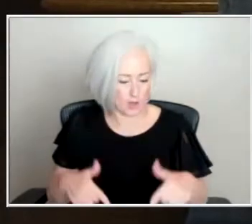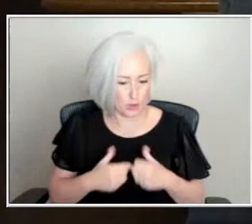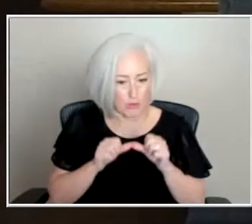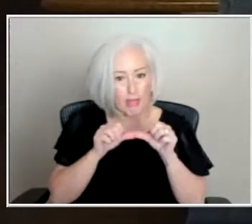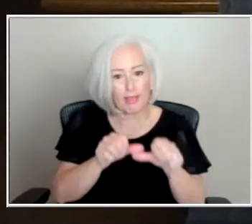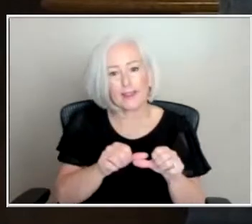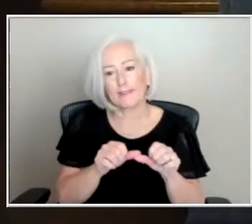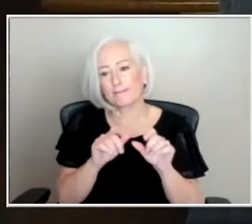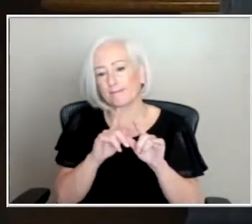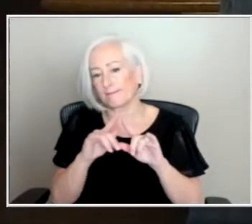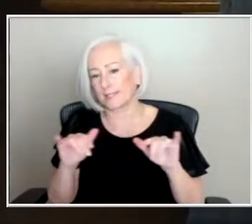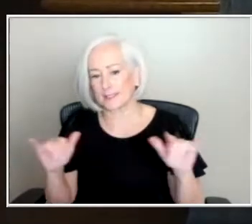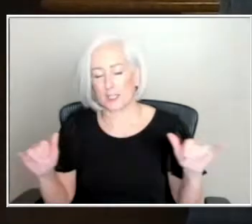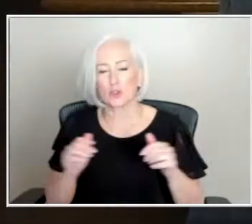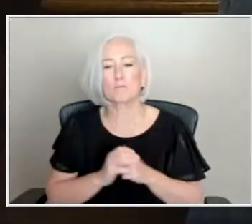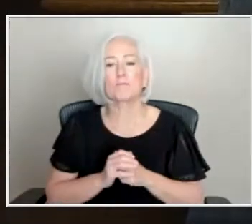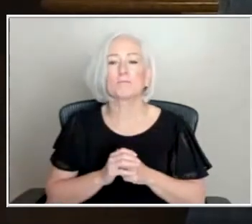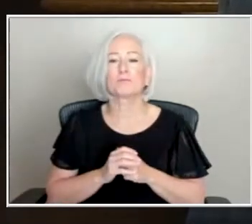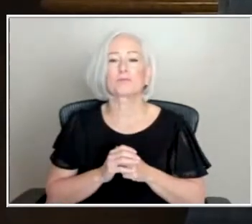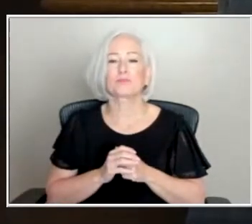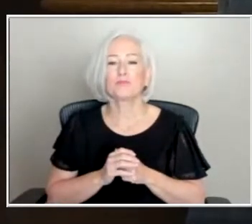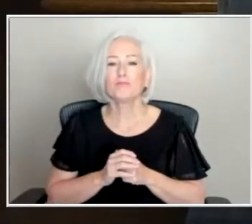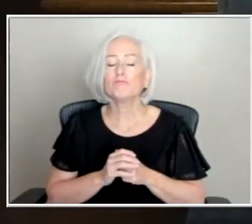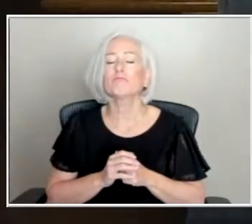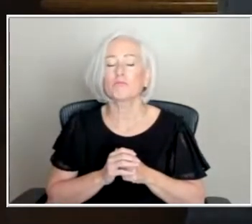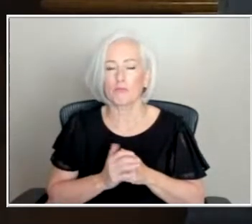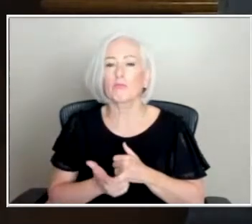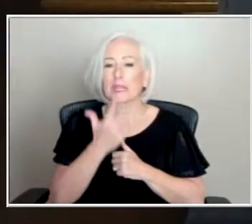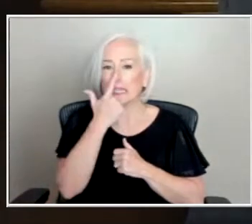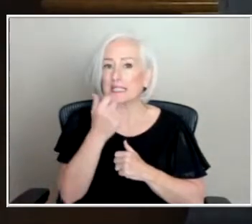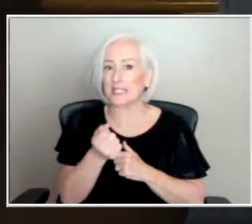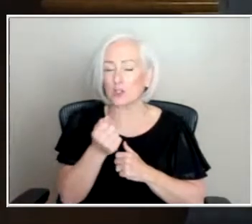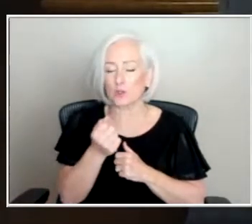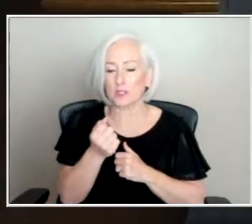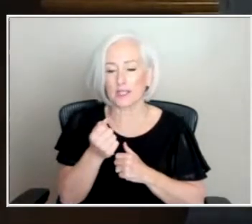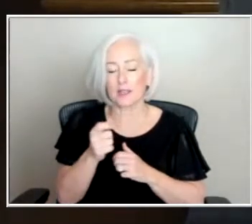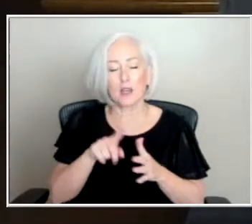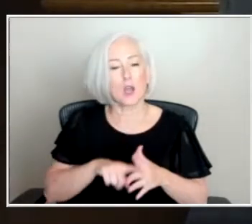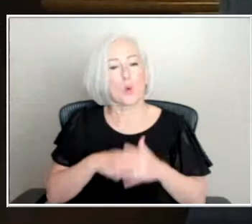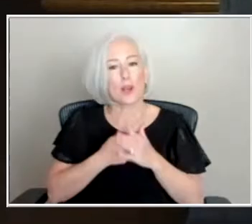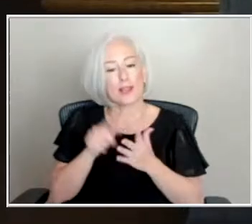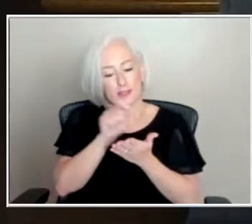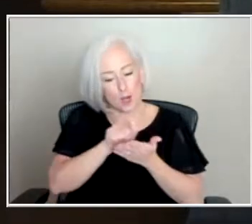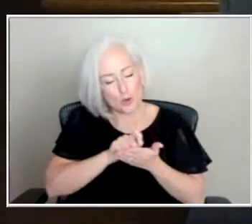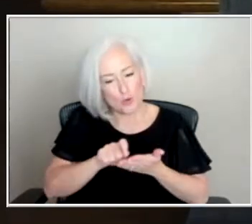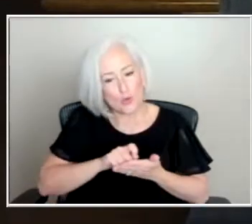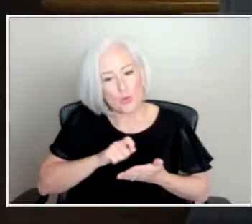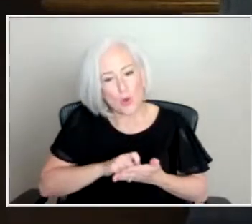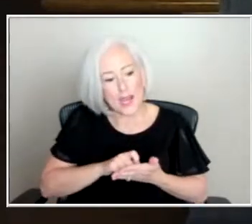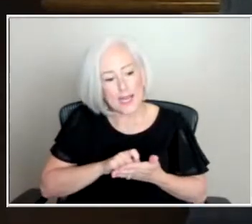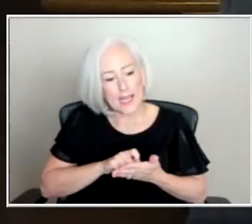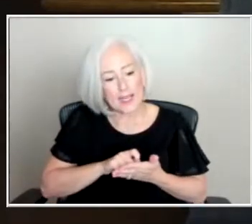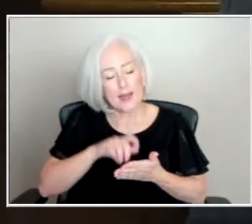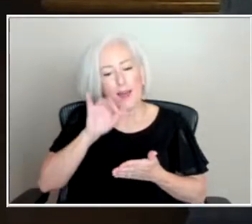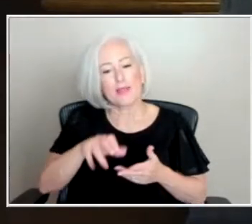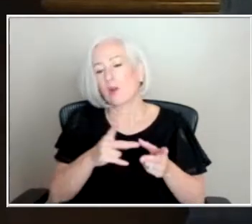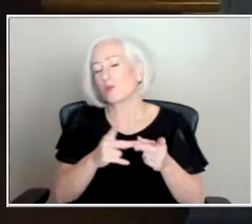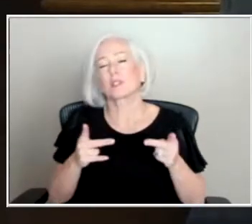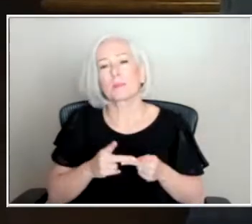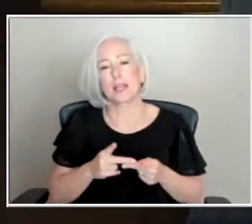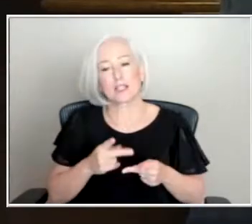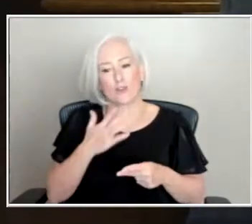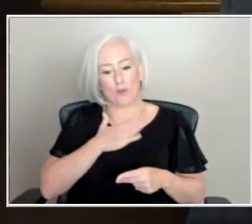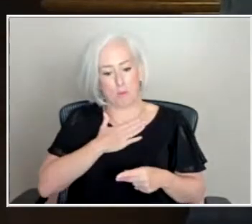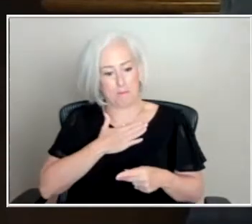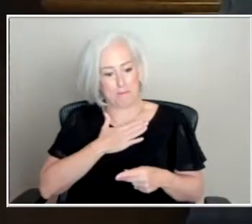herself. And so it's interesting because once I started this journal, it was a place for me to put down my emotions. It was a